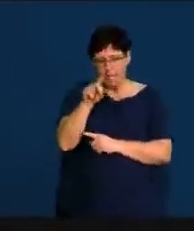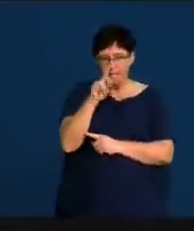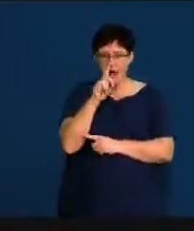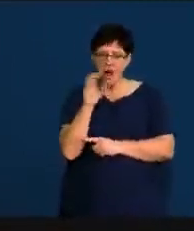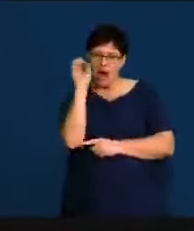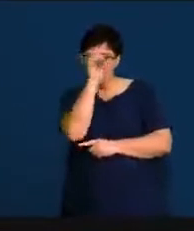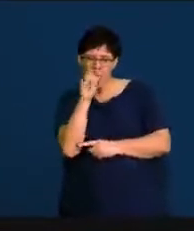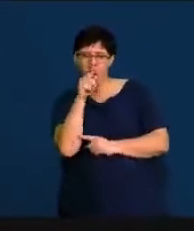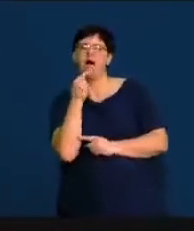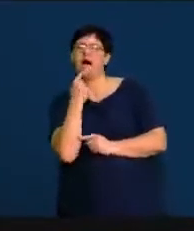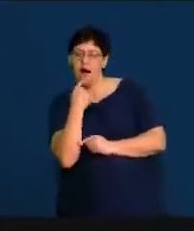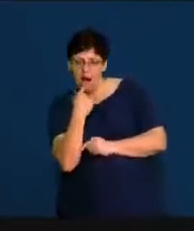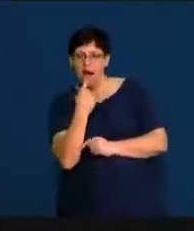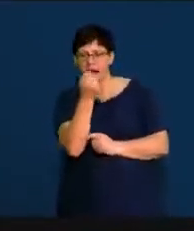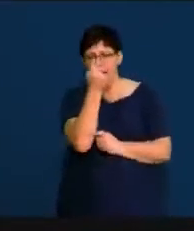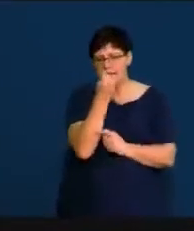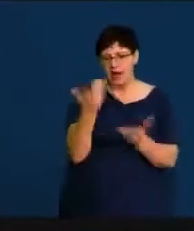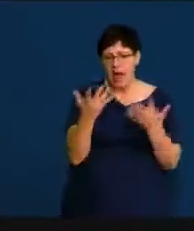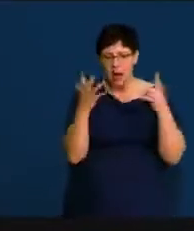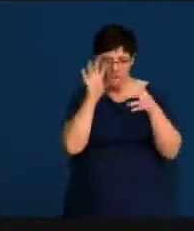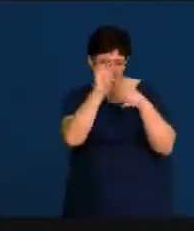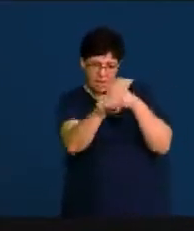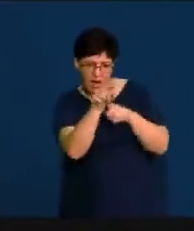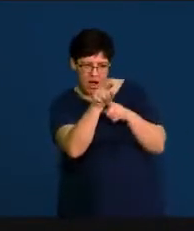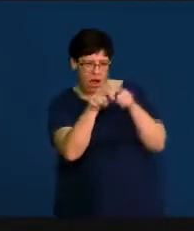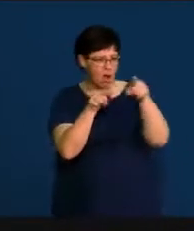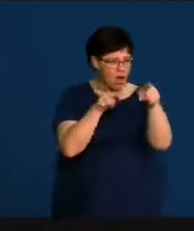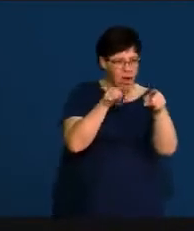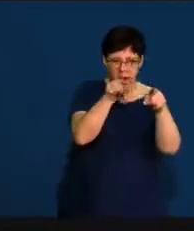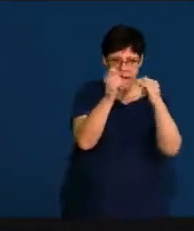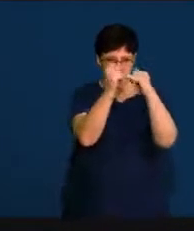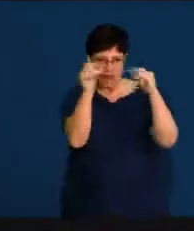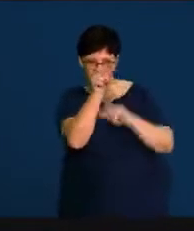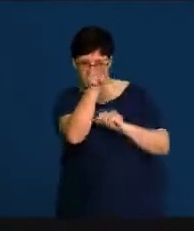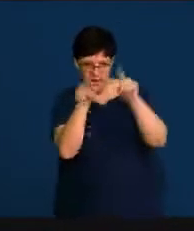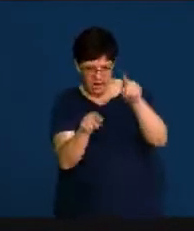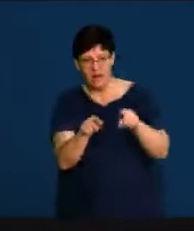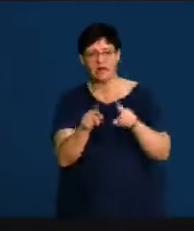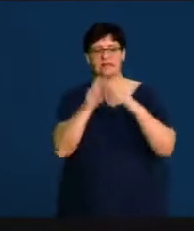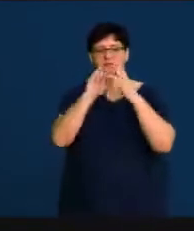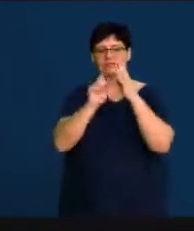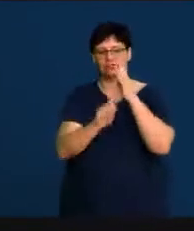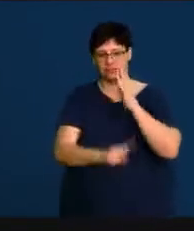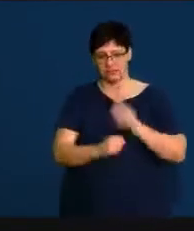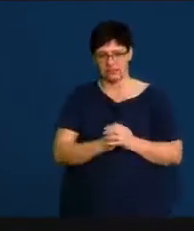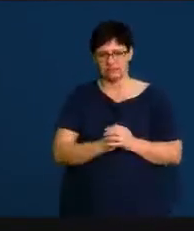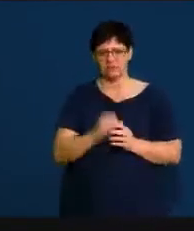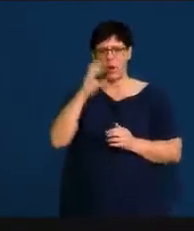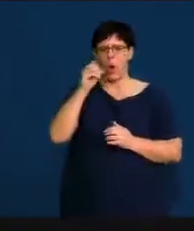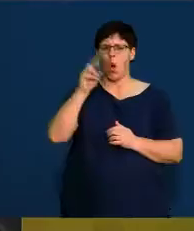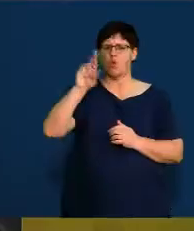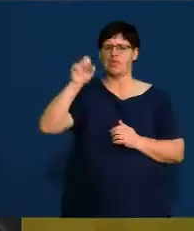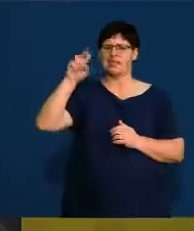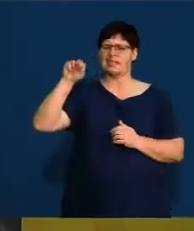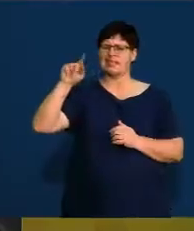and photograph is important in locating and aligning the different features. Now, what does orienteering mean?